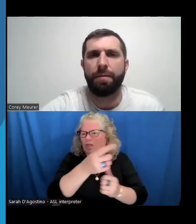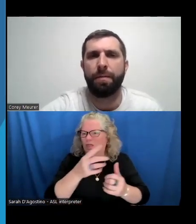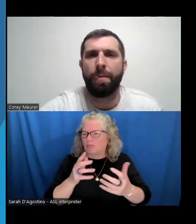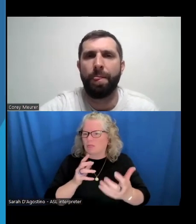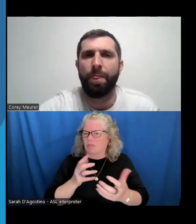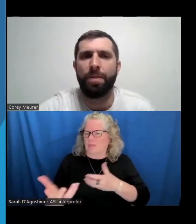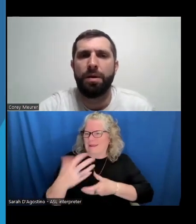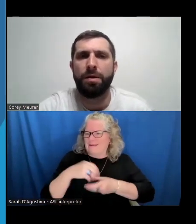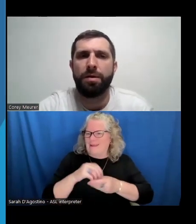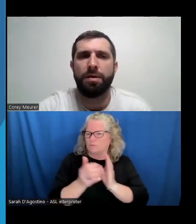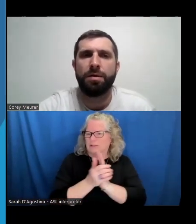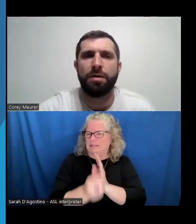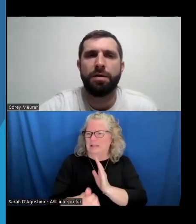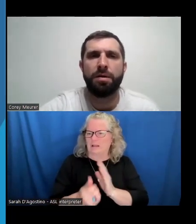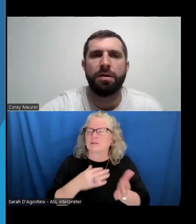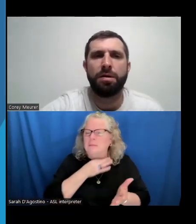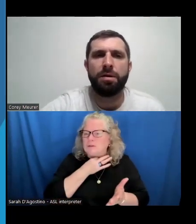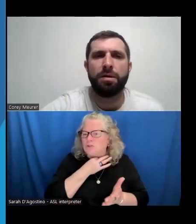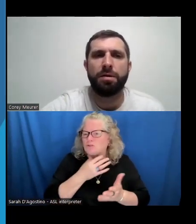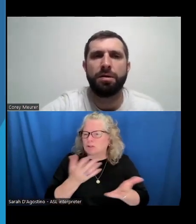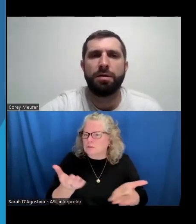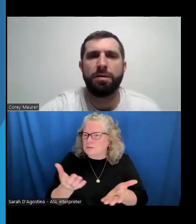skills.